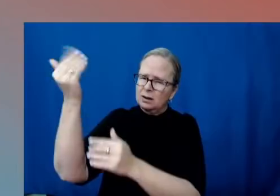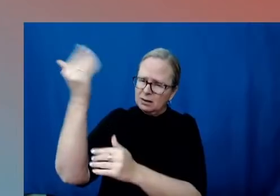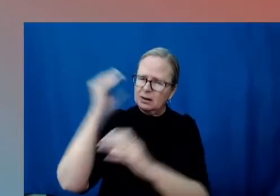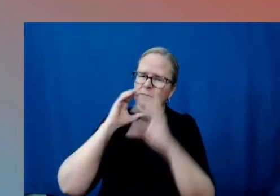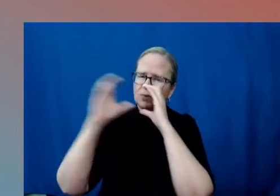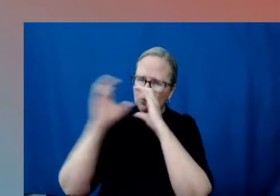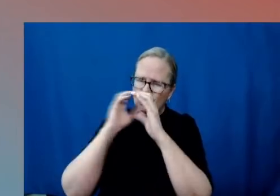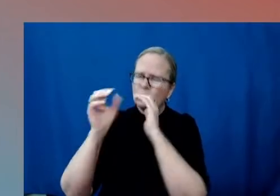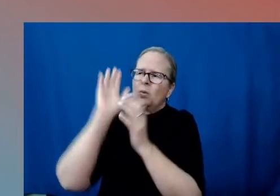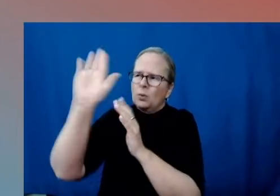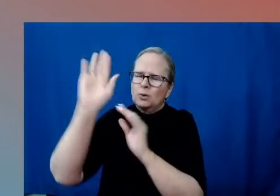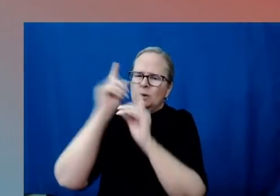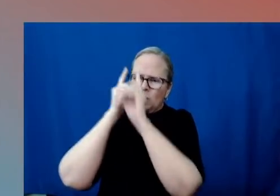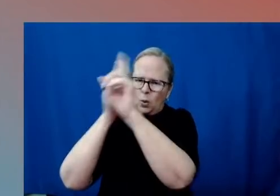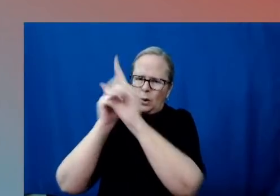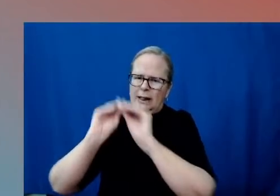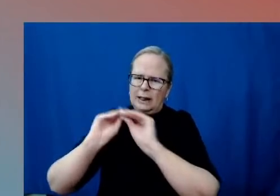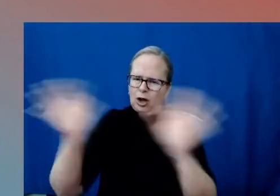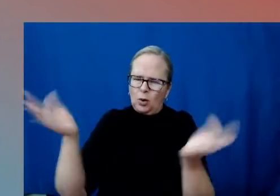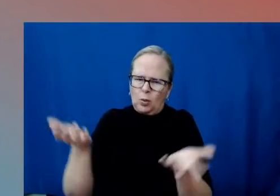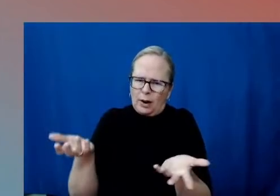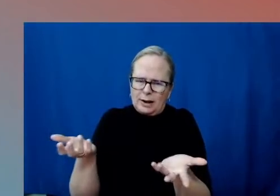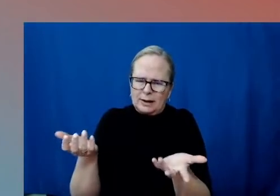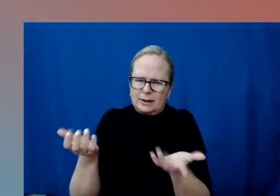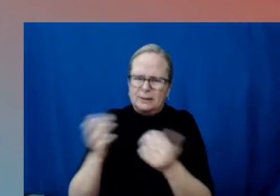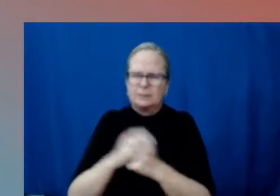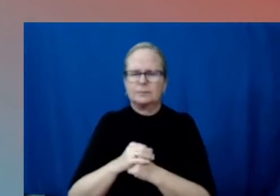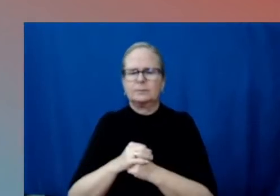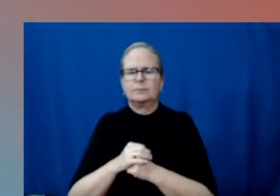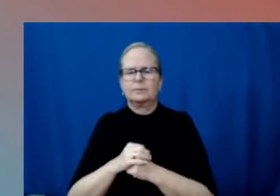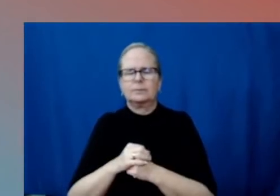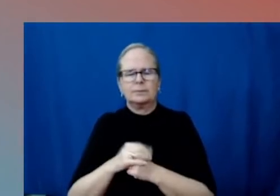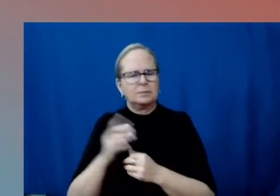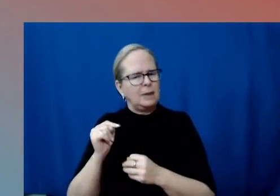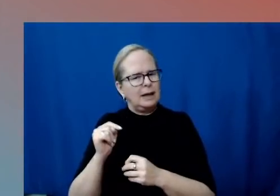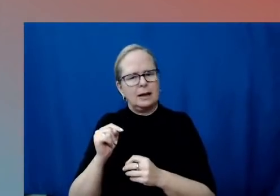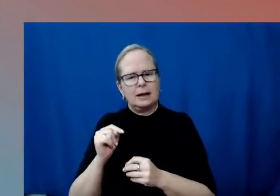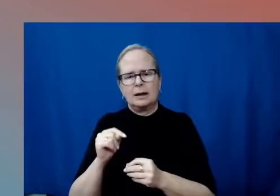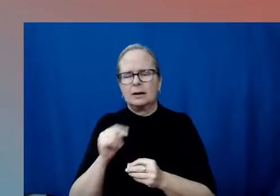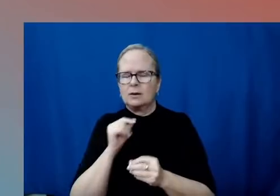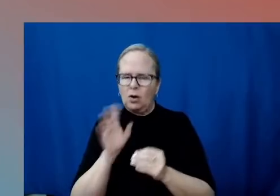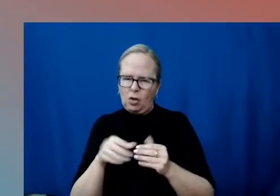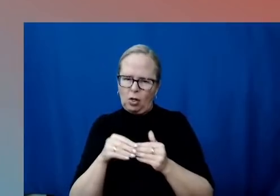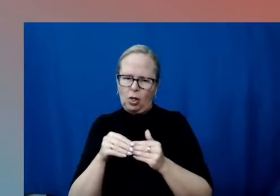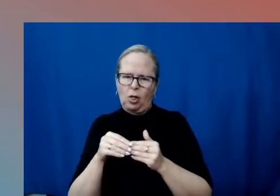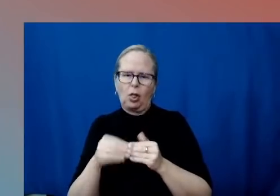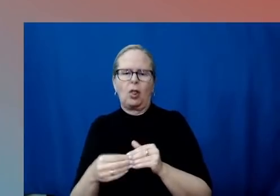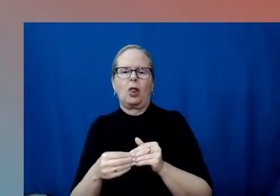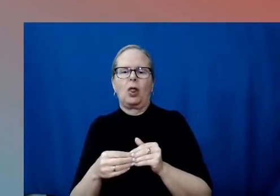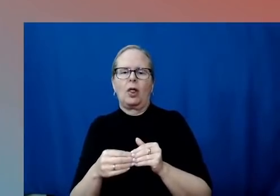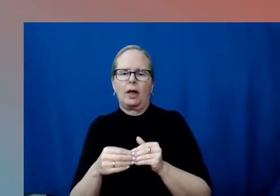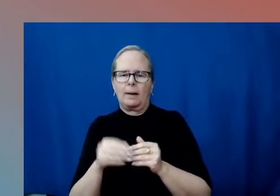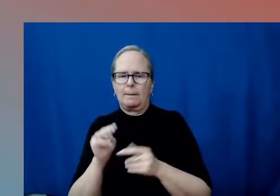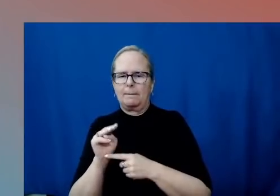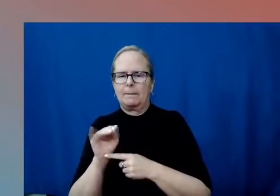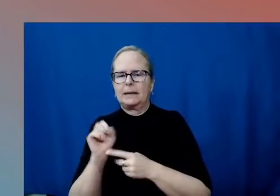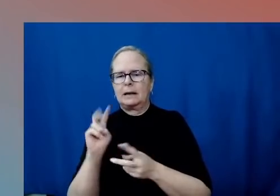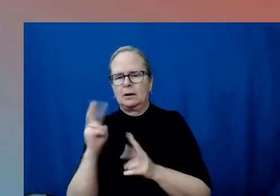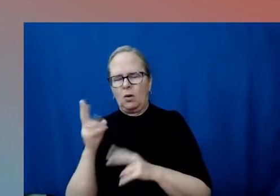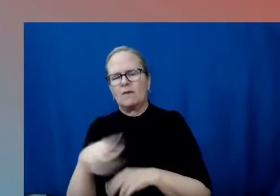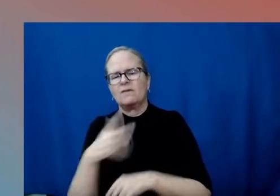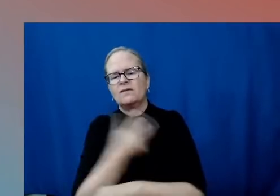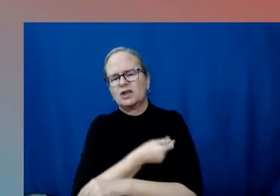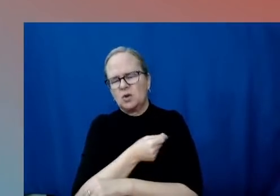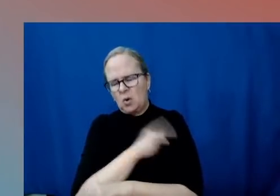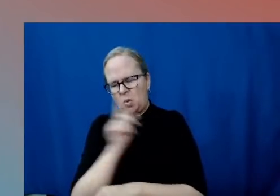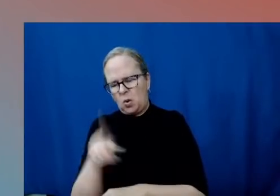communicate the clear goal to everybody, but not misleading, not saying that the